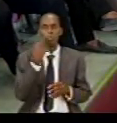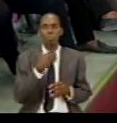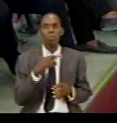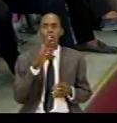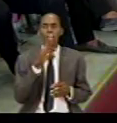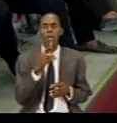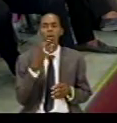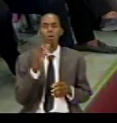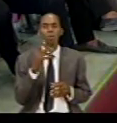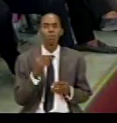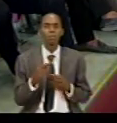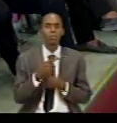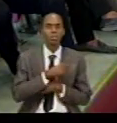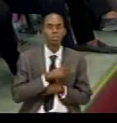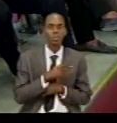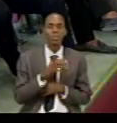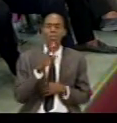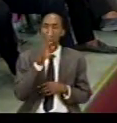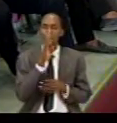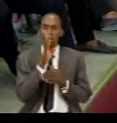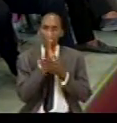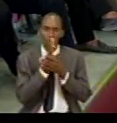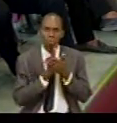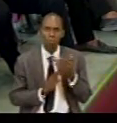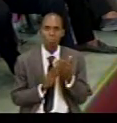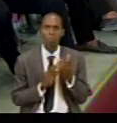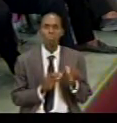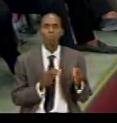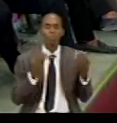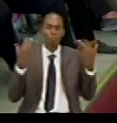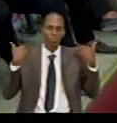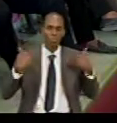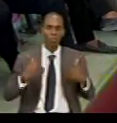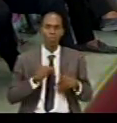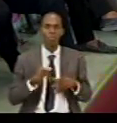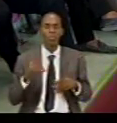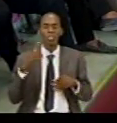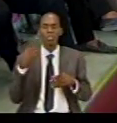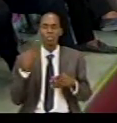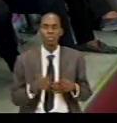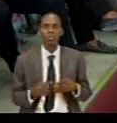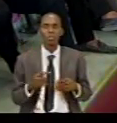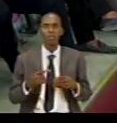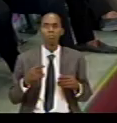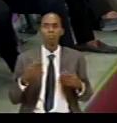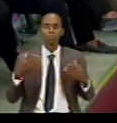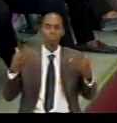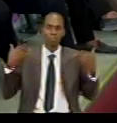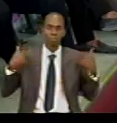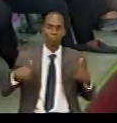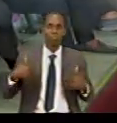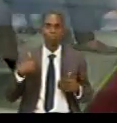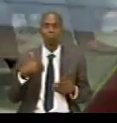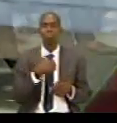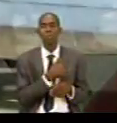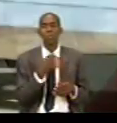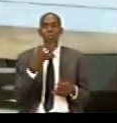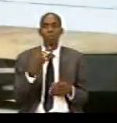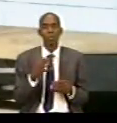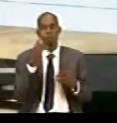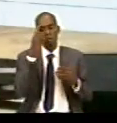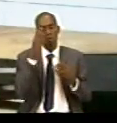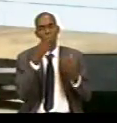be sober, putting on the breastplate of faith and love, and for